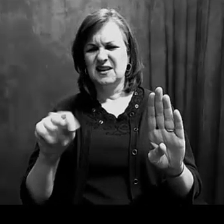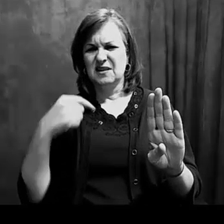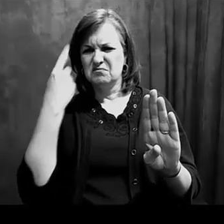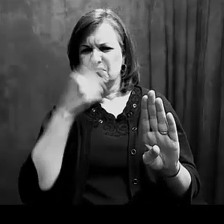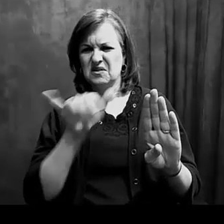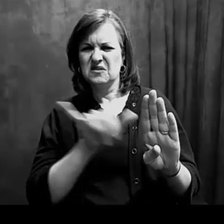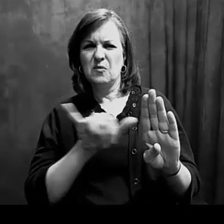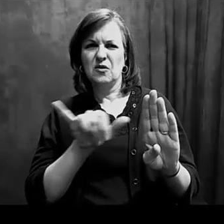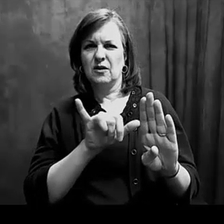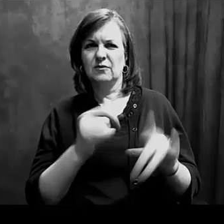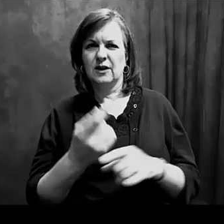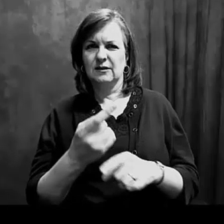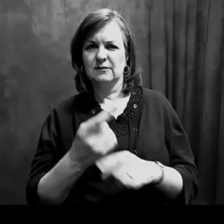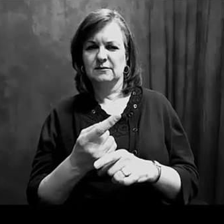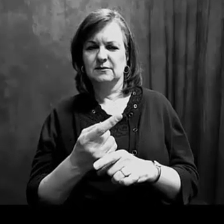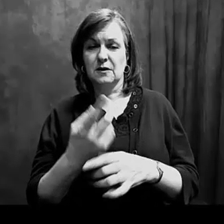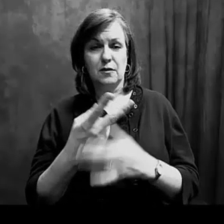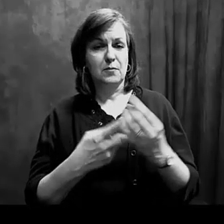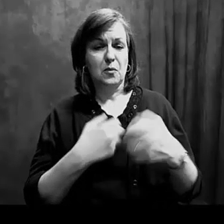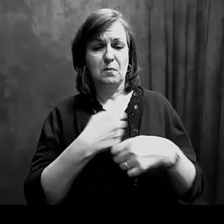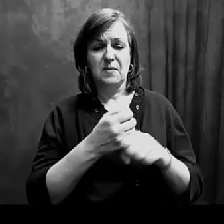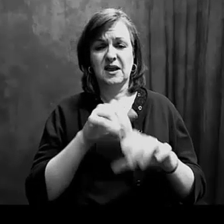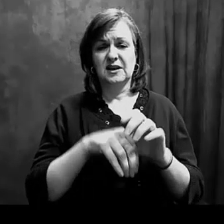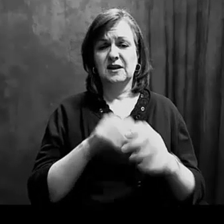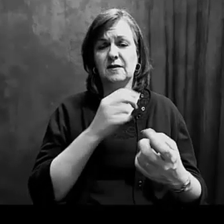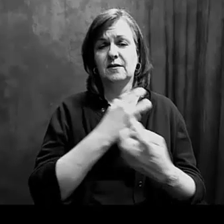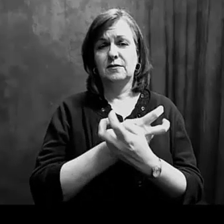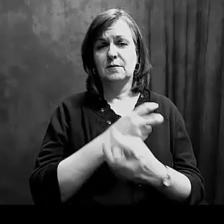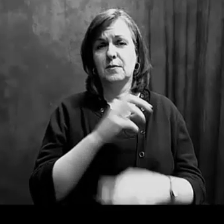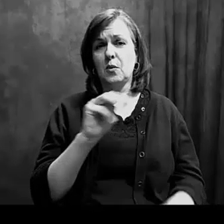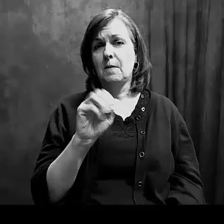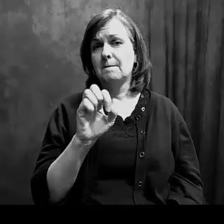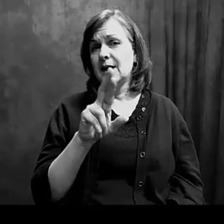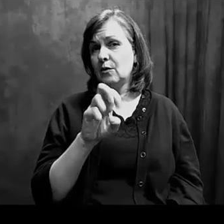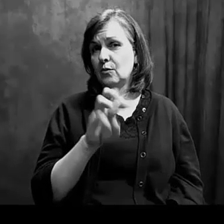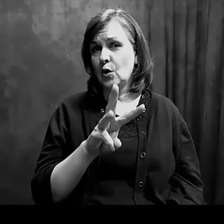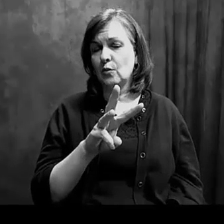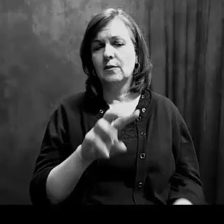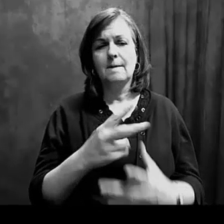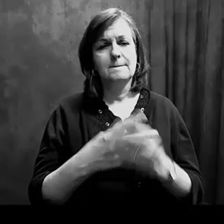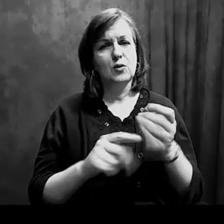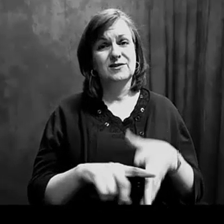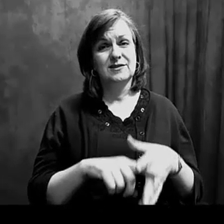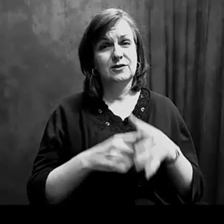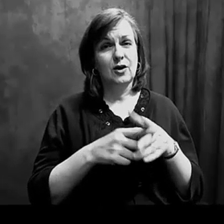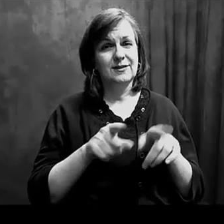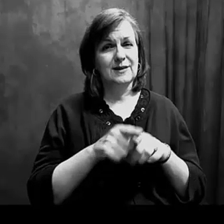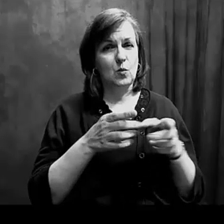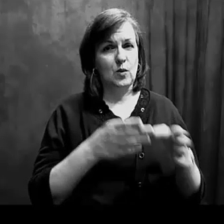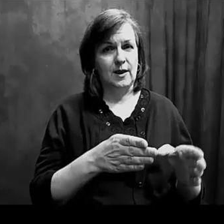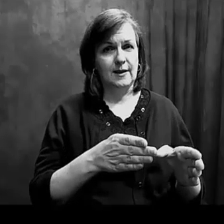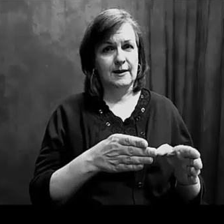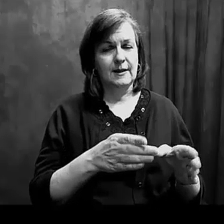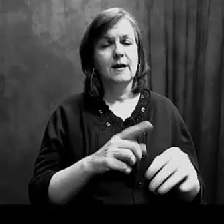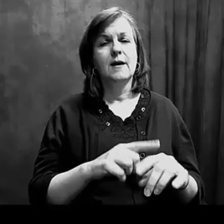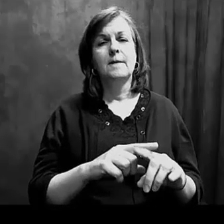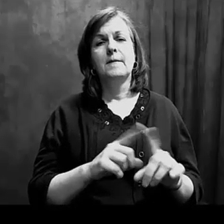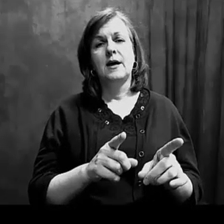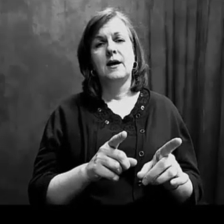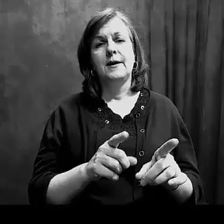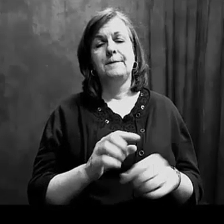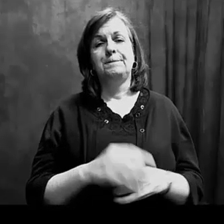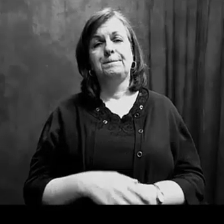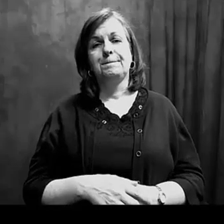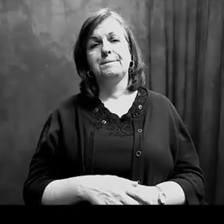lot different, right? They both start out in your bone marrow. They both start out in the same way. But what we're looking